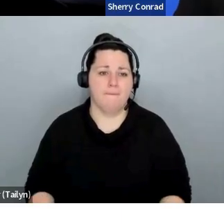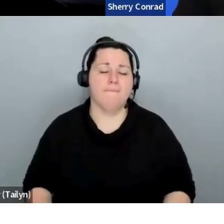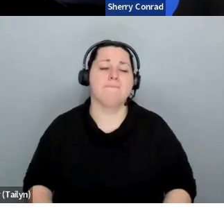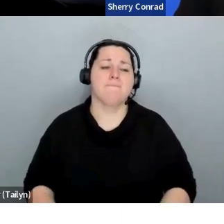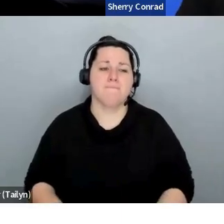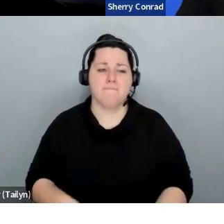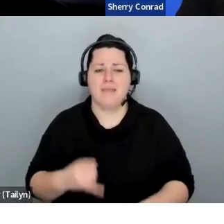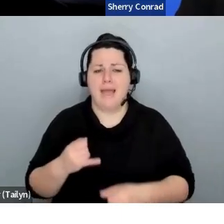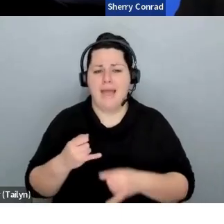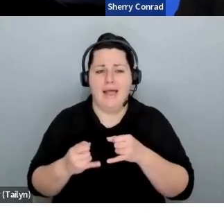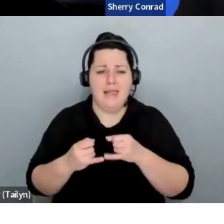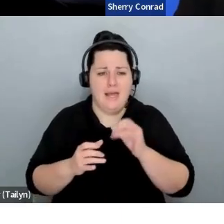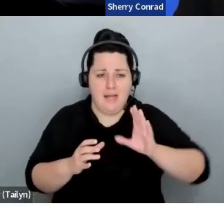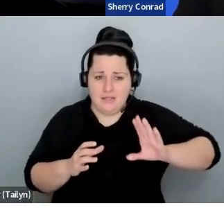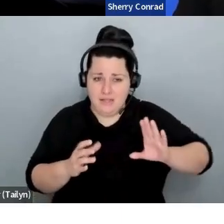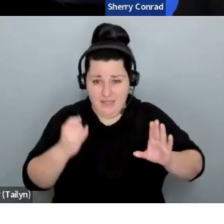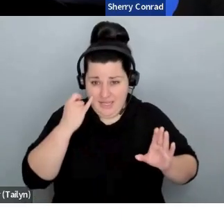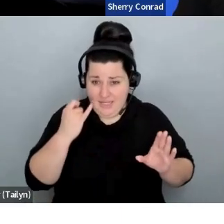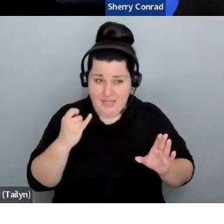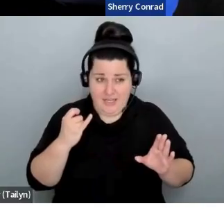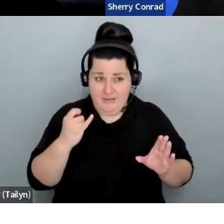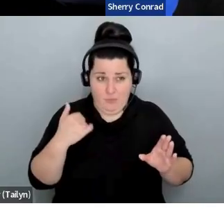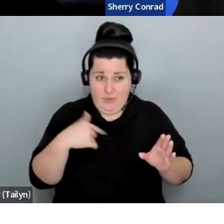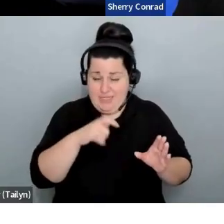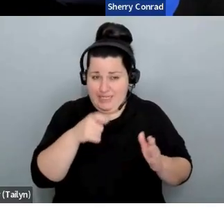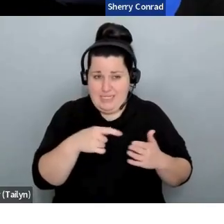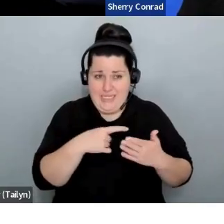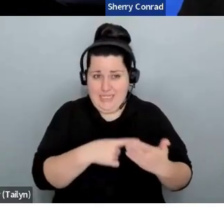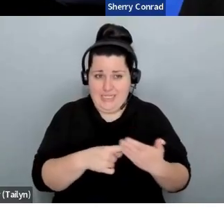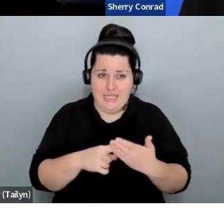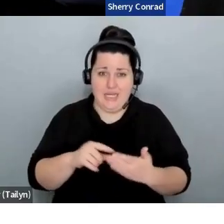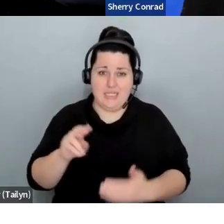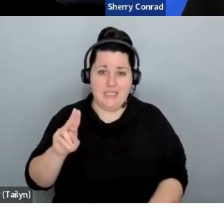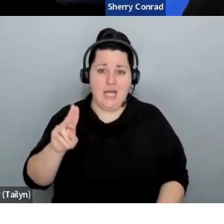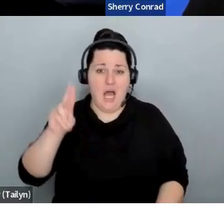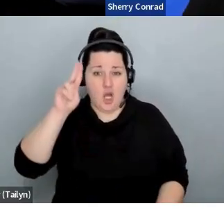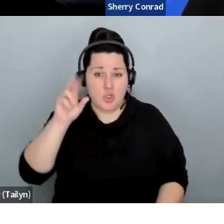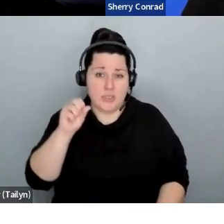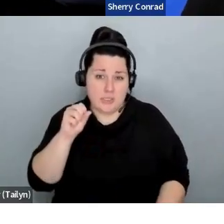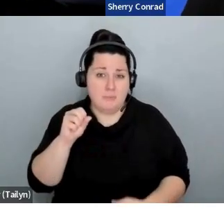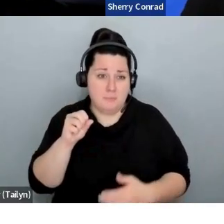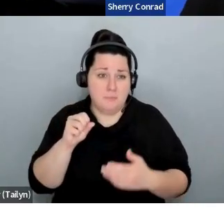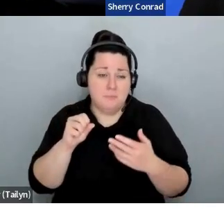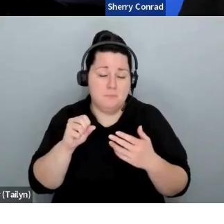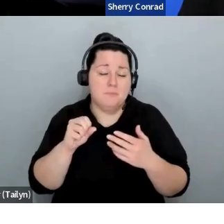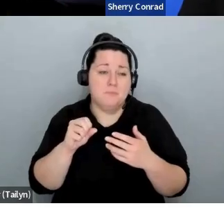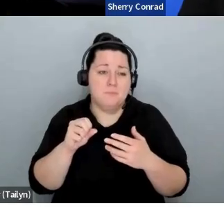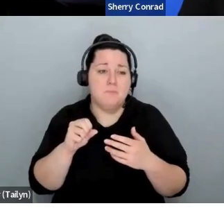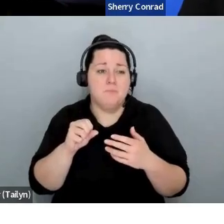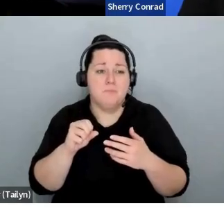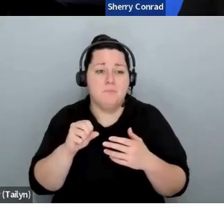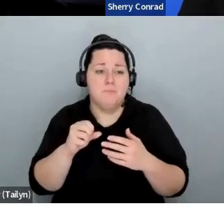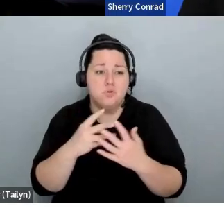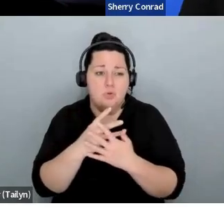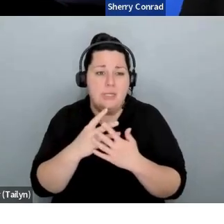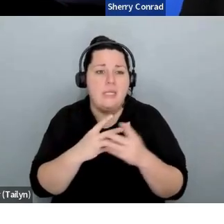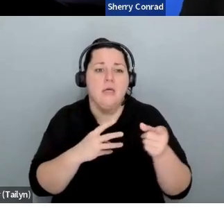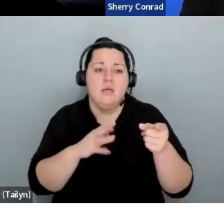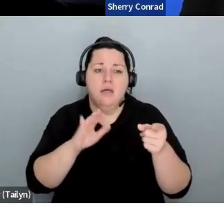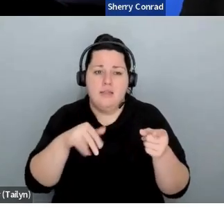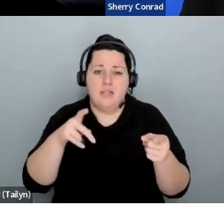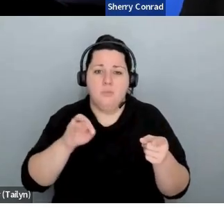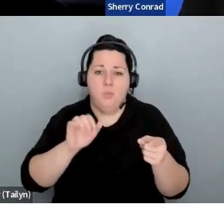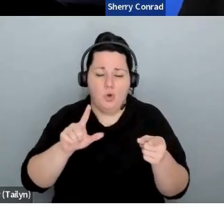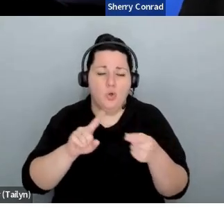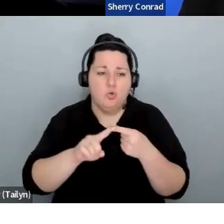And finally, we would be remiss if we didn't talk about the Usher syndrome screening, which is in the B's portal to professional